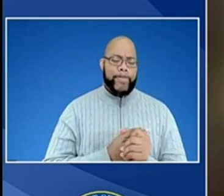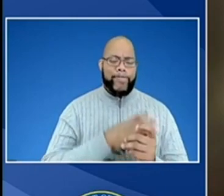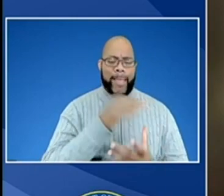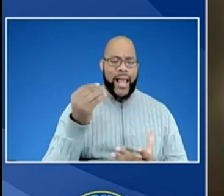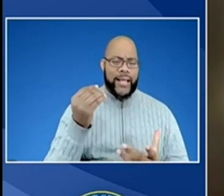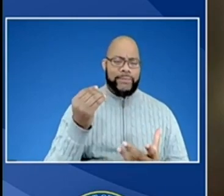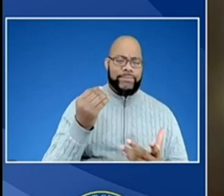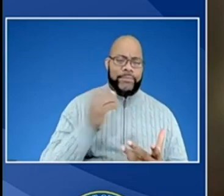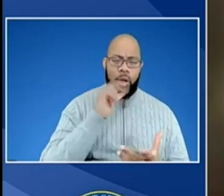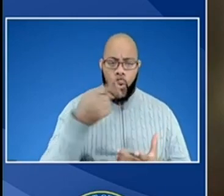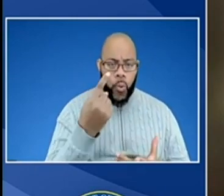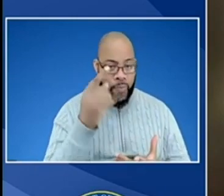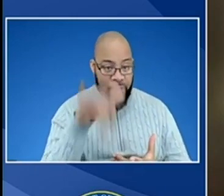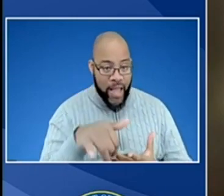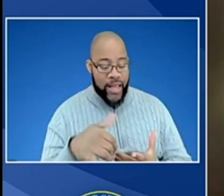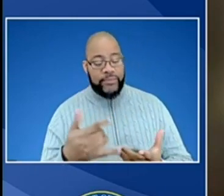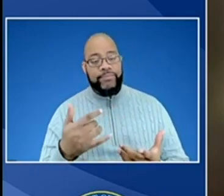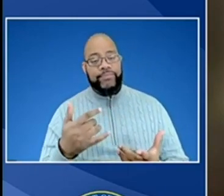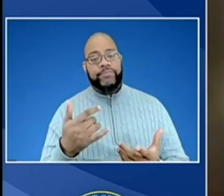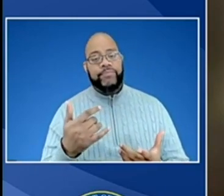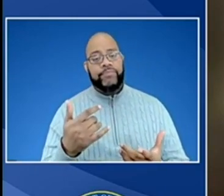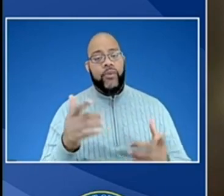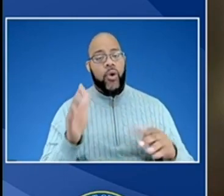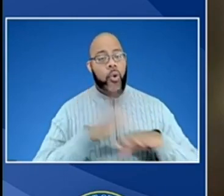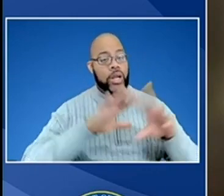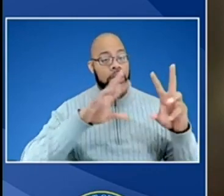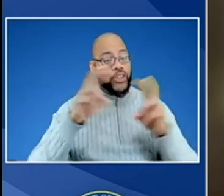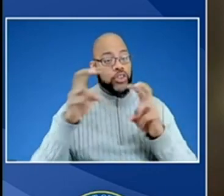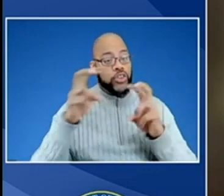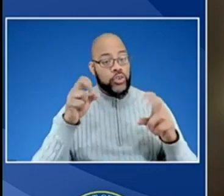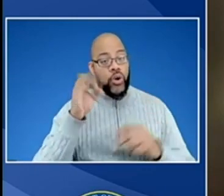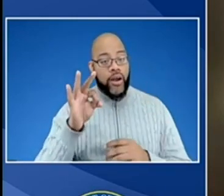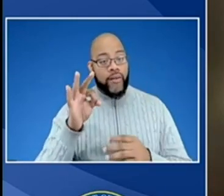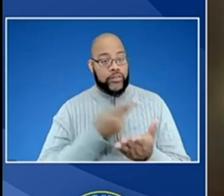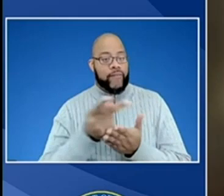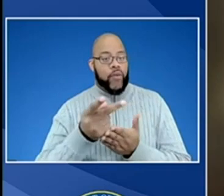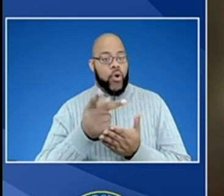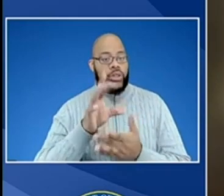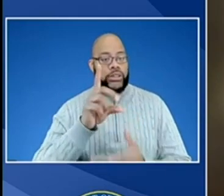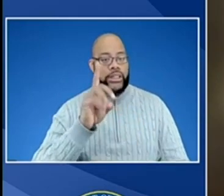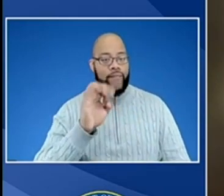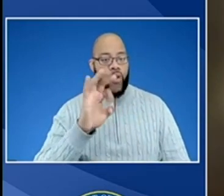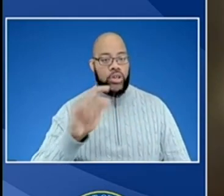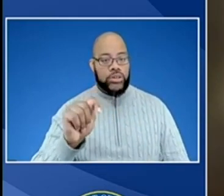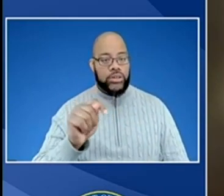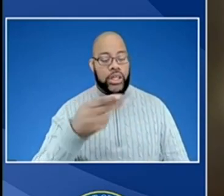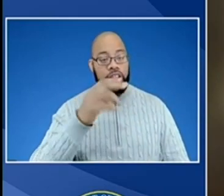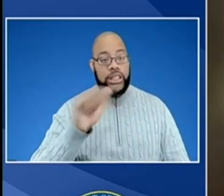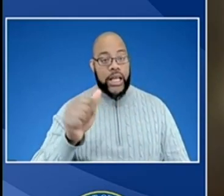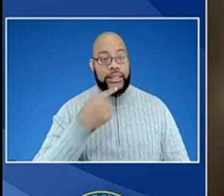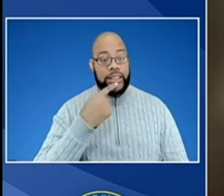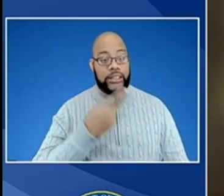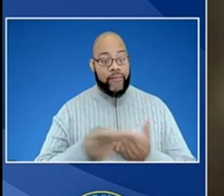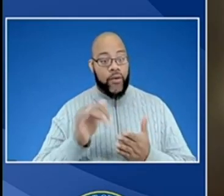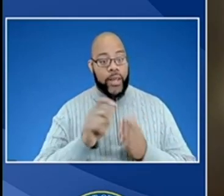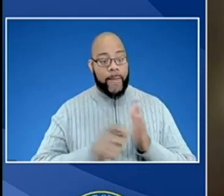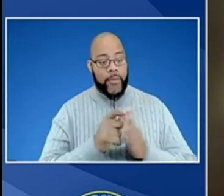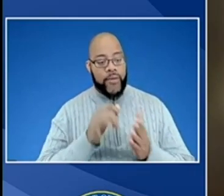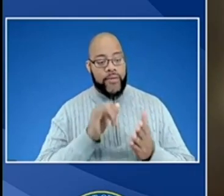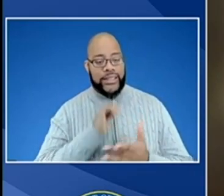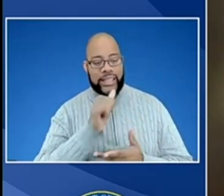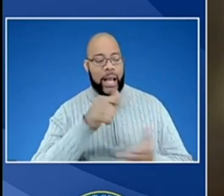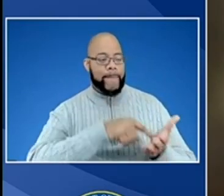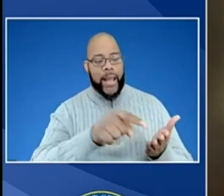And not only that is, I mean, even on the issue of default, the HEA defines default as a period that is not in